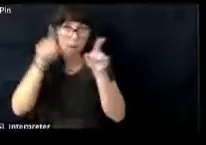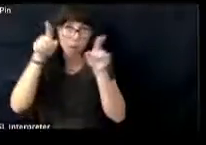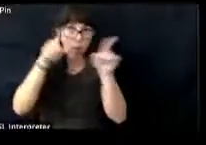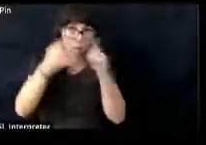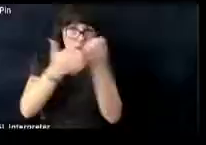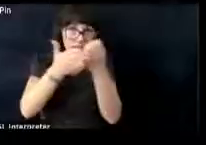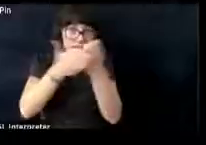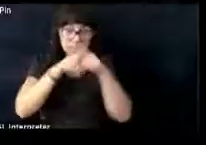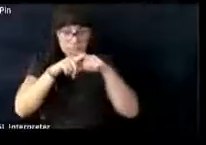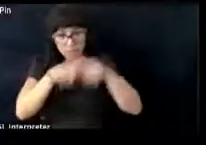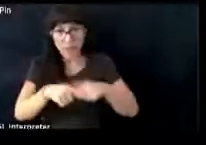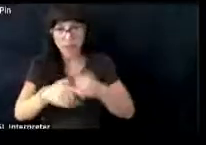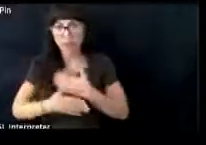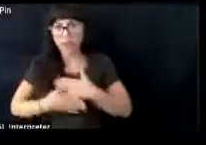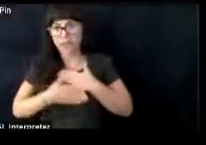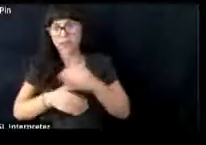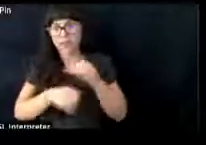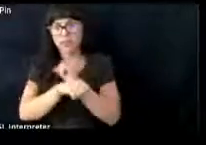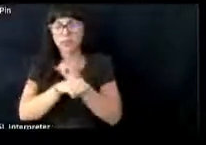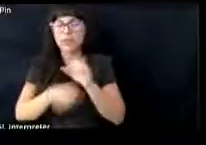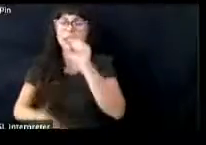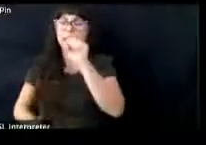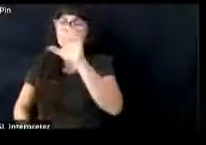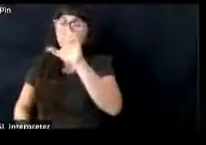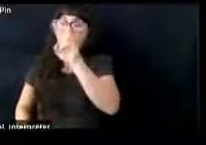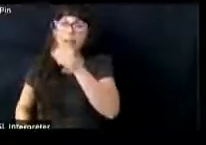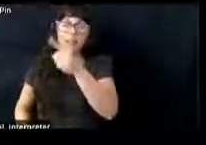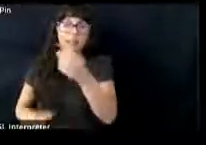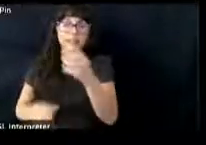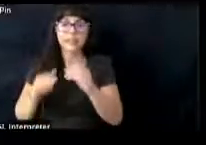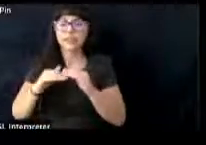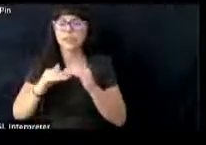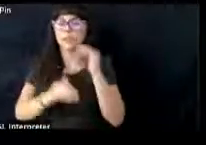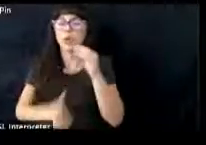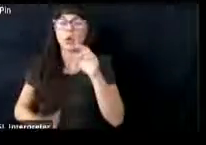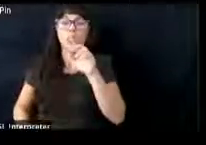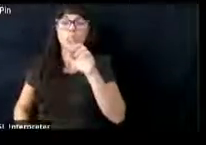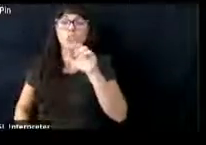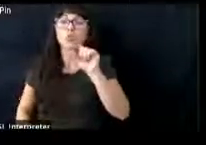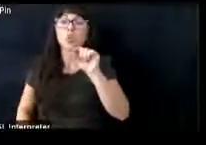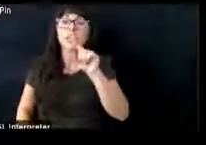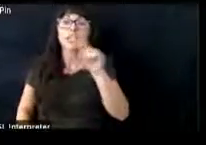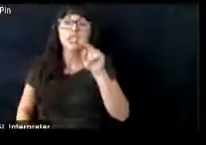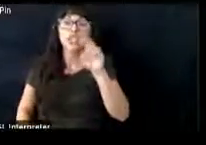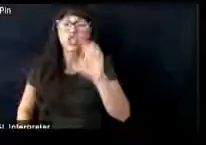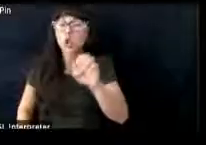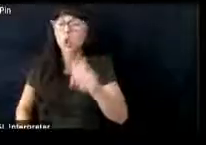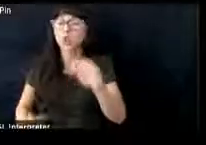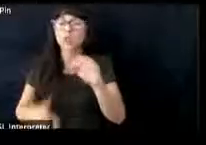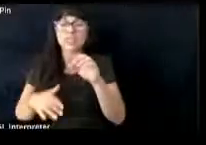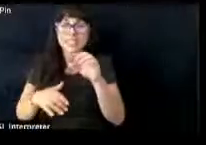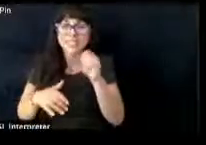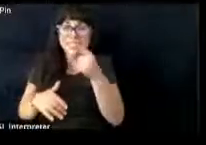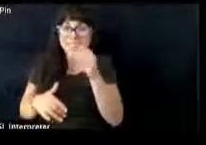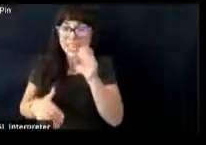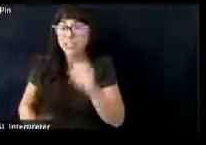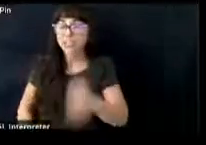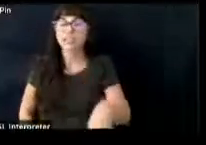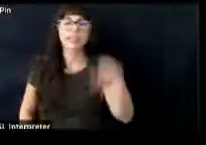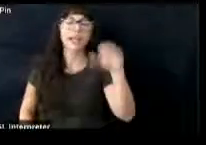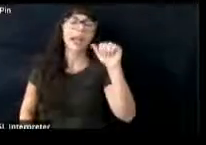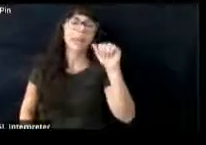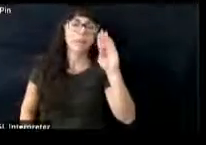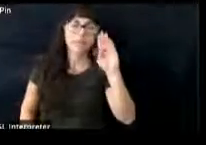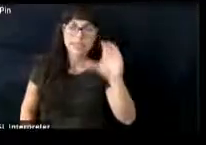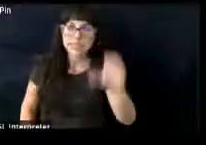the entertainment industry. Santa Clarita has more than 20 sound stages and a dozen movie ranches, including proposed Disney ABC studios at